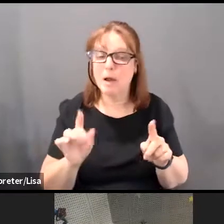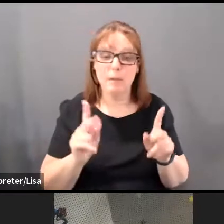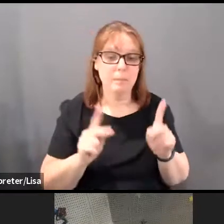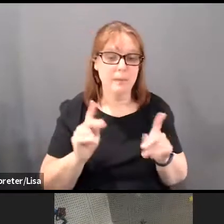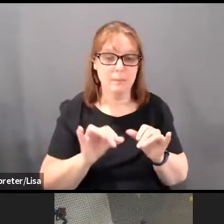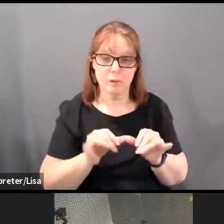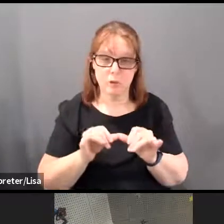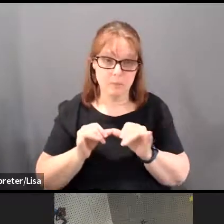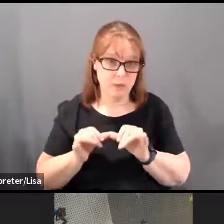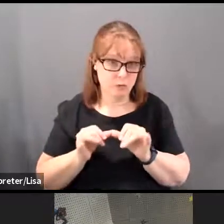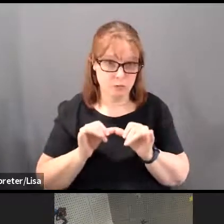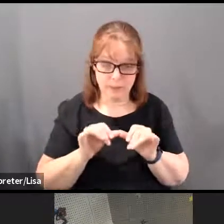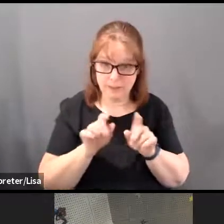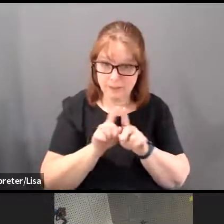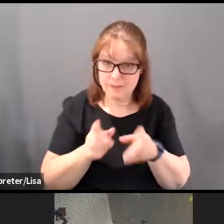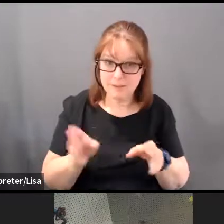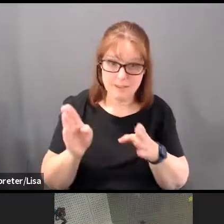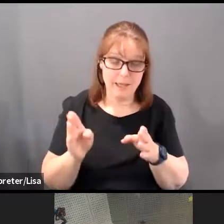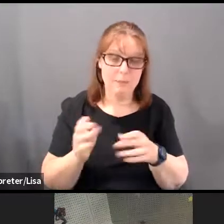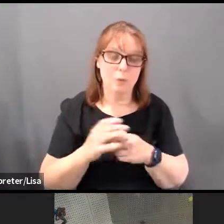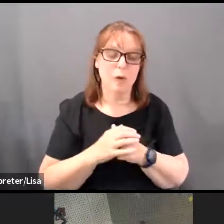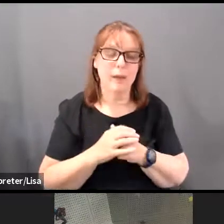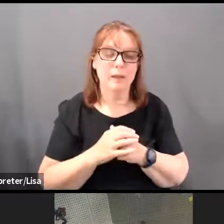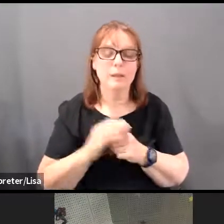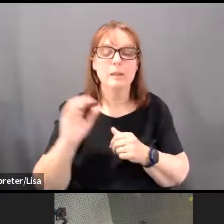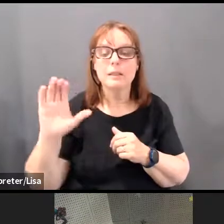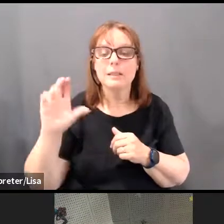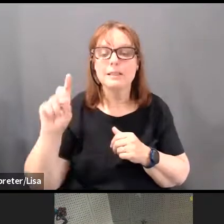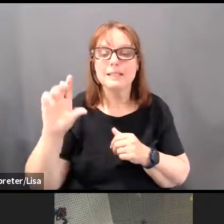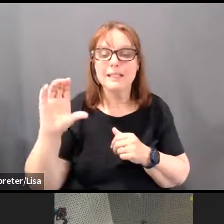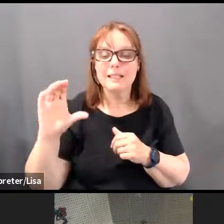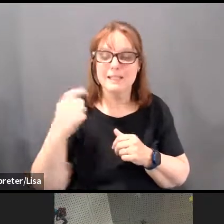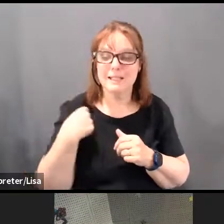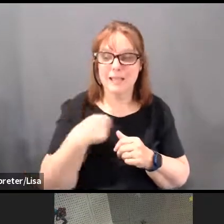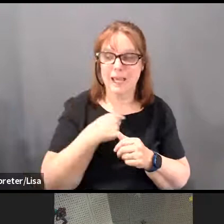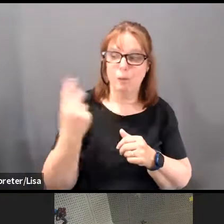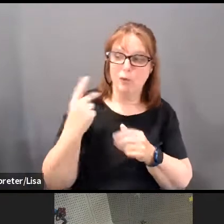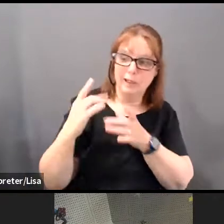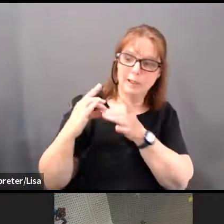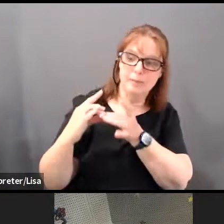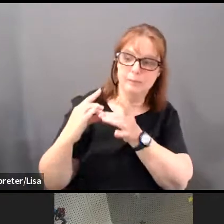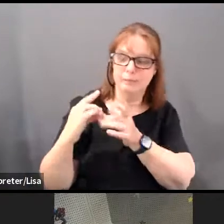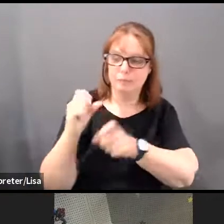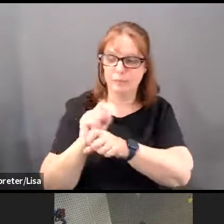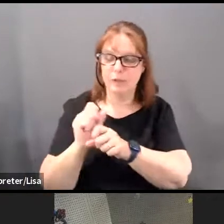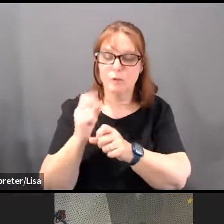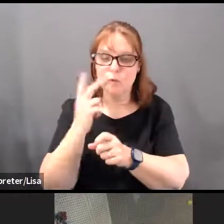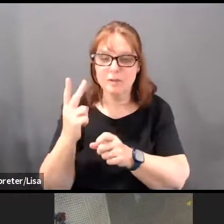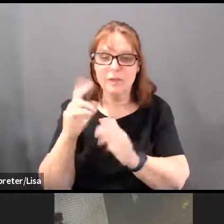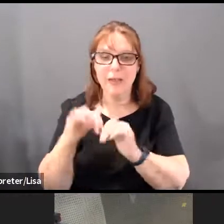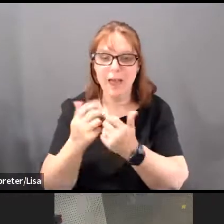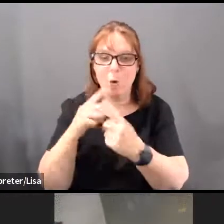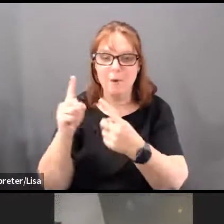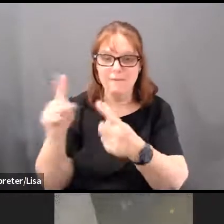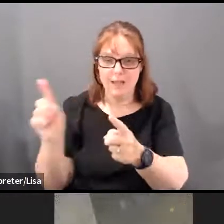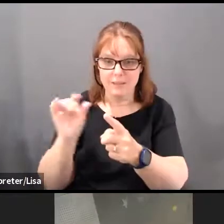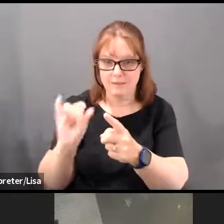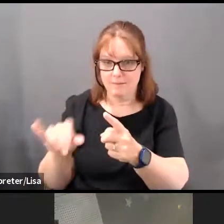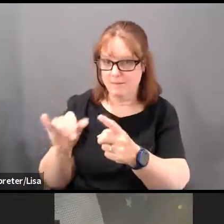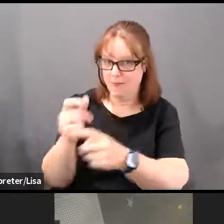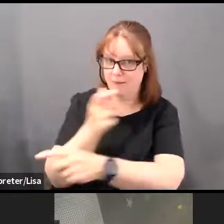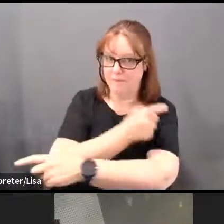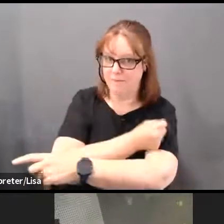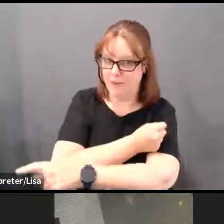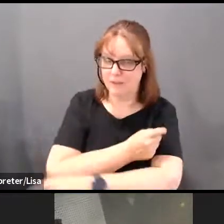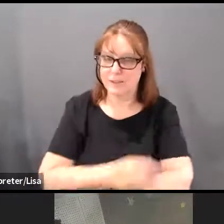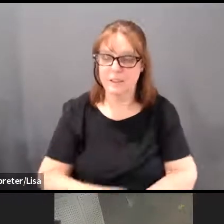This is something we do in partnership with the Center for Disease Control to make sure we keep track of how effective the vaccine is. Okay. Now, RIPIN